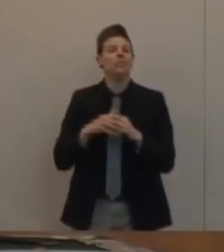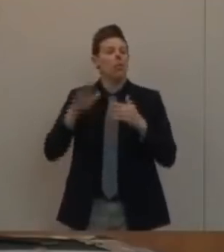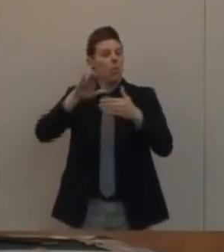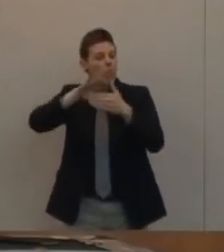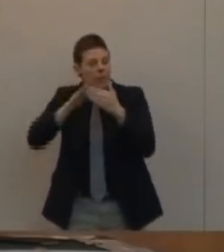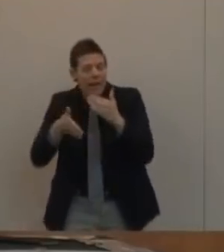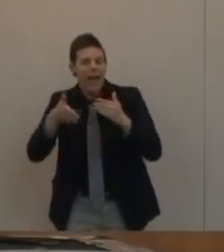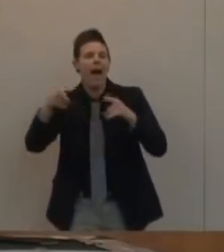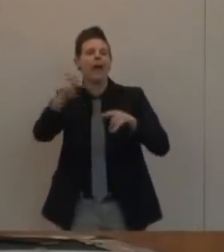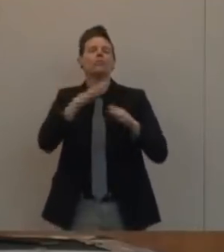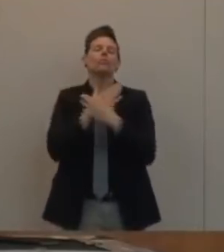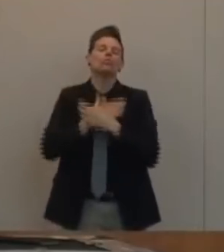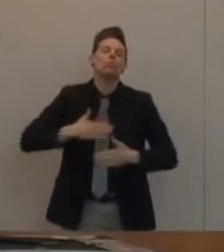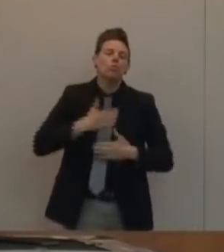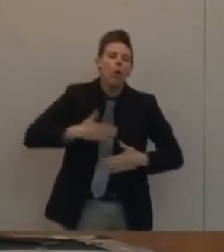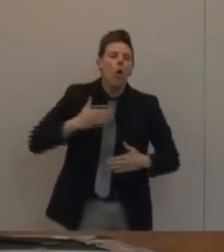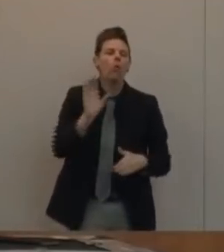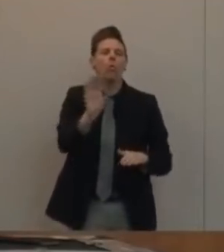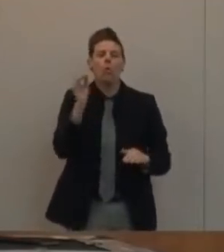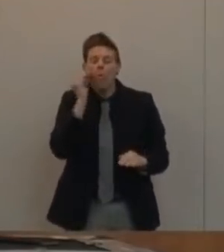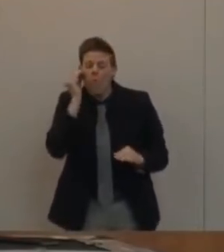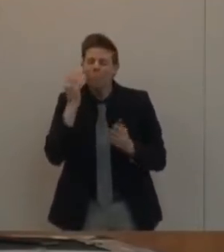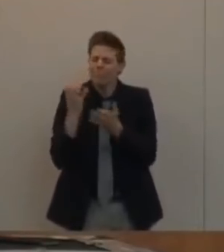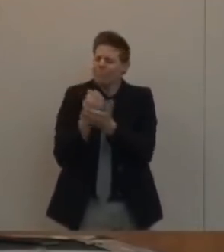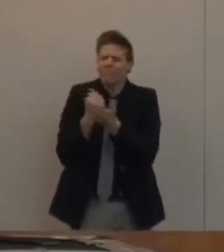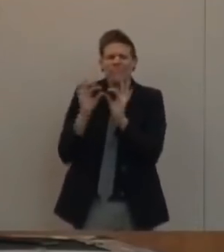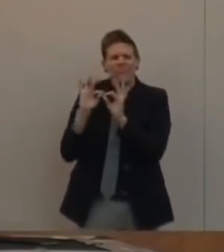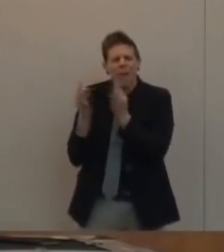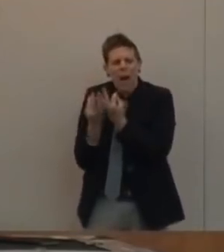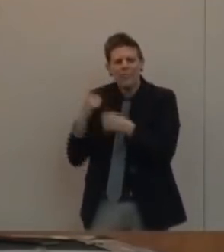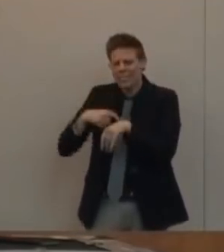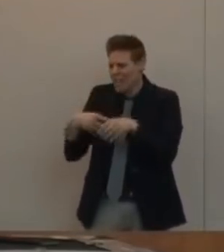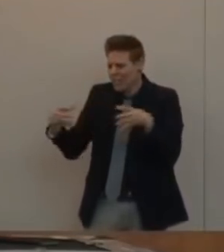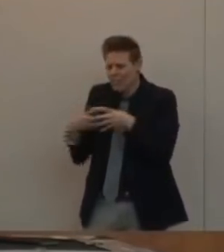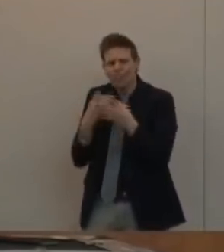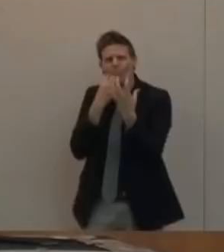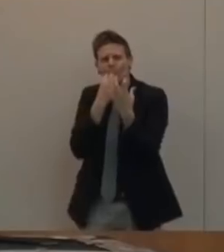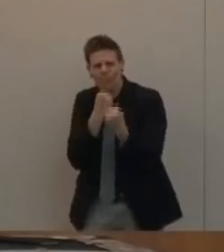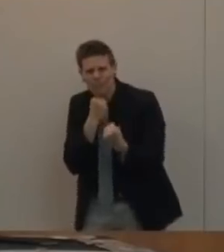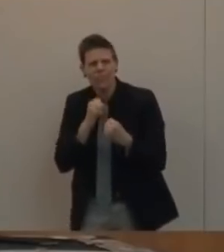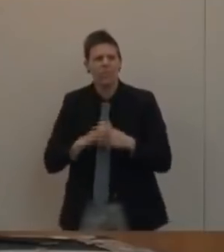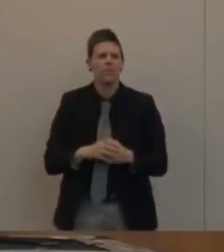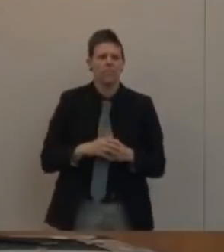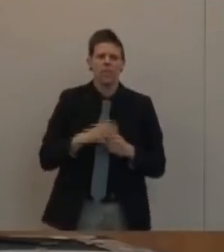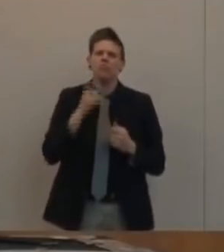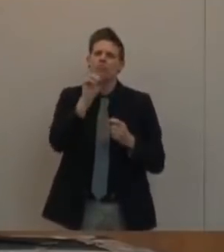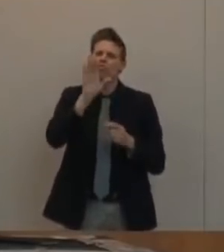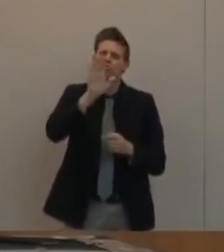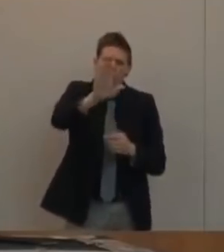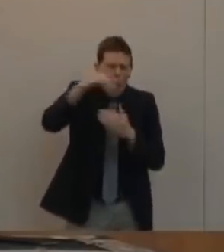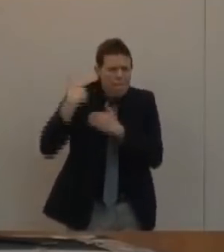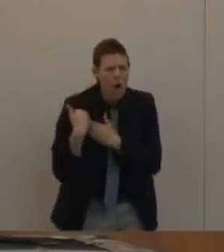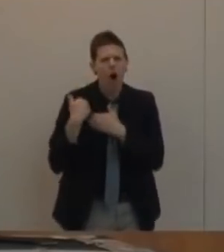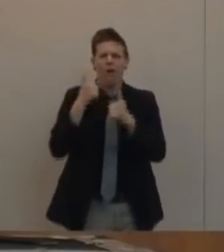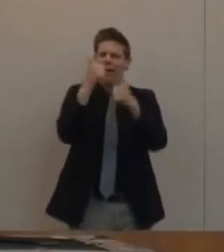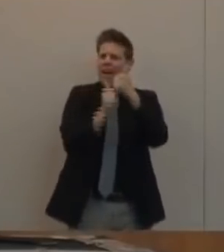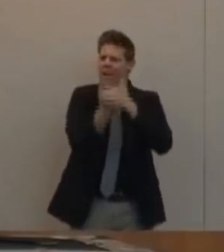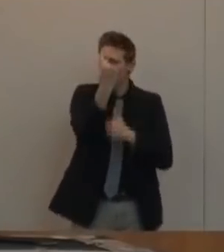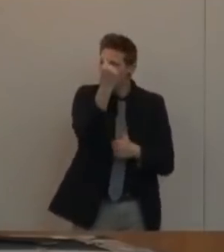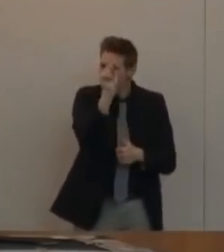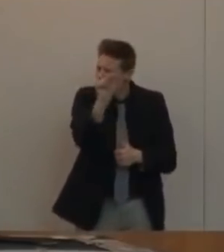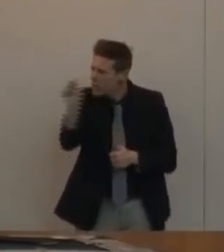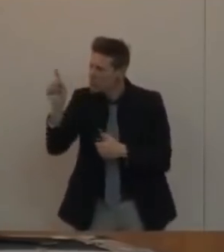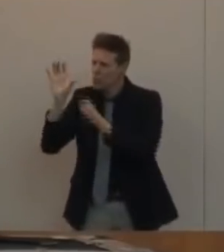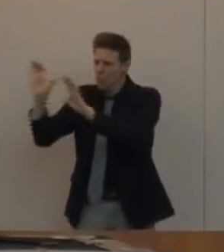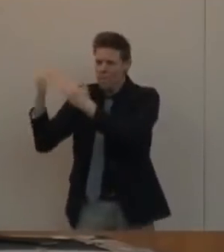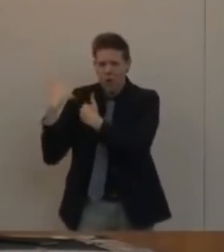enjoying the company of your families. I want to thank everyone again for doing their part. I know that you saw the slides, that